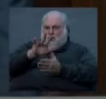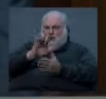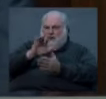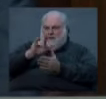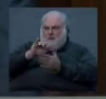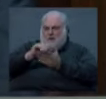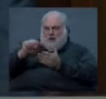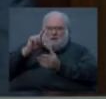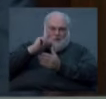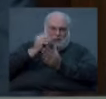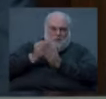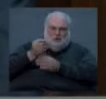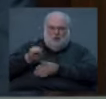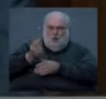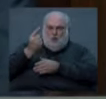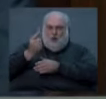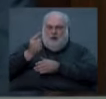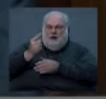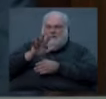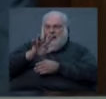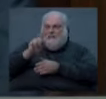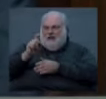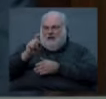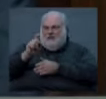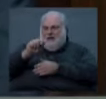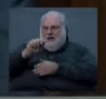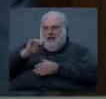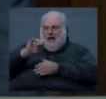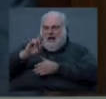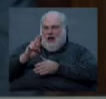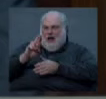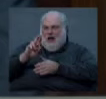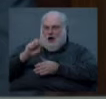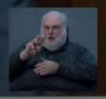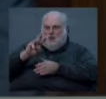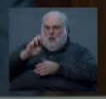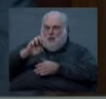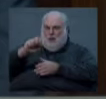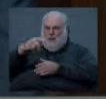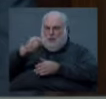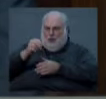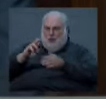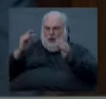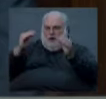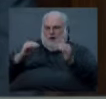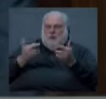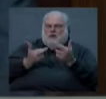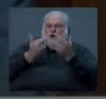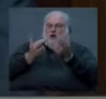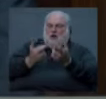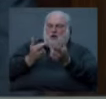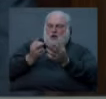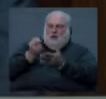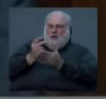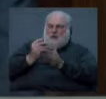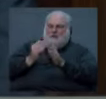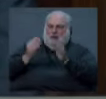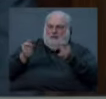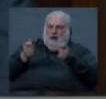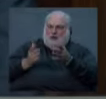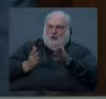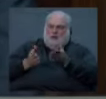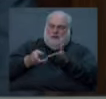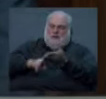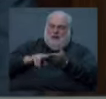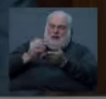$274,325 for the purchase of one Model 5X air sweeper for the Public Works Department and for other purposes. A resolution authorizes the city manager to